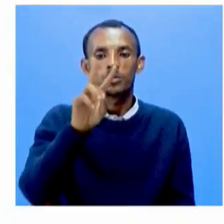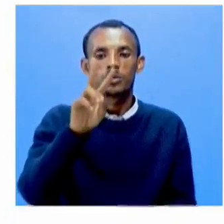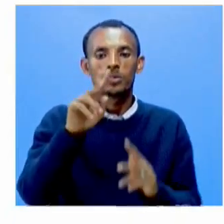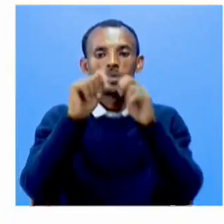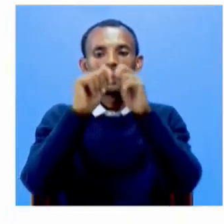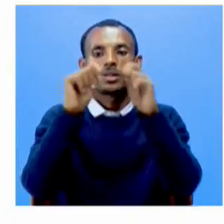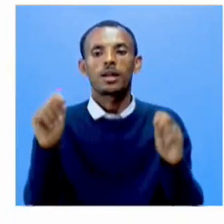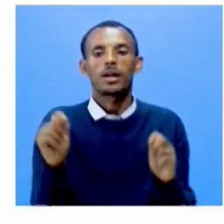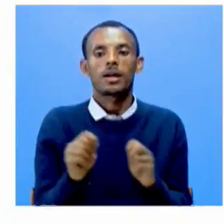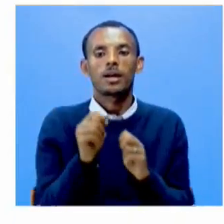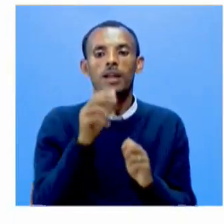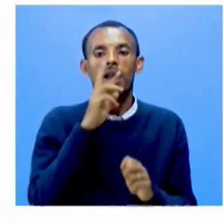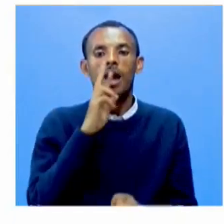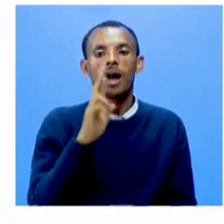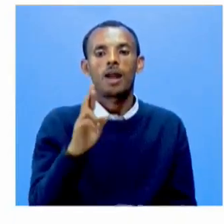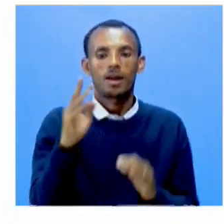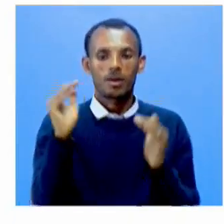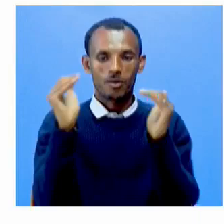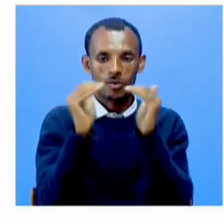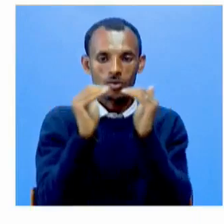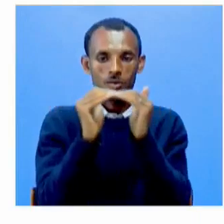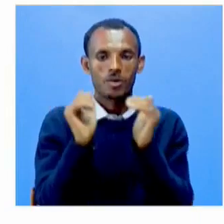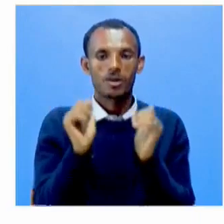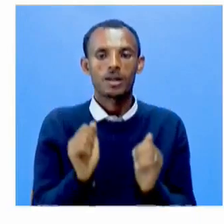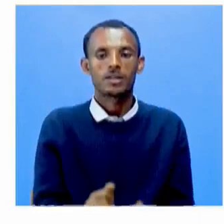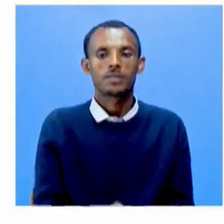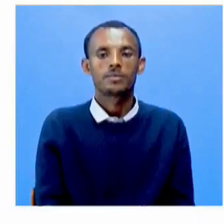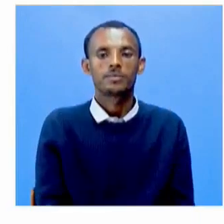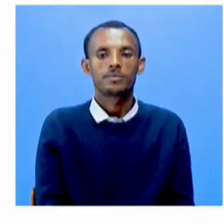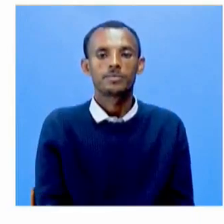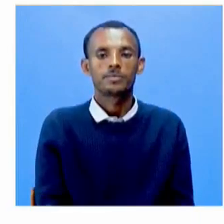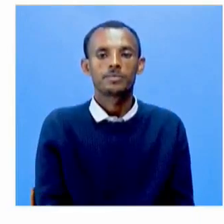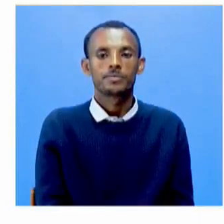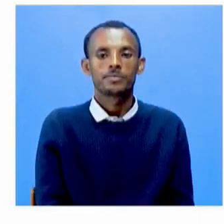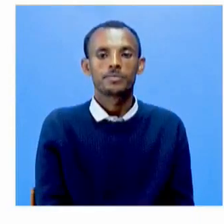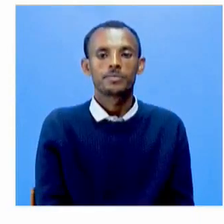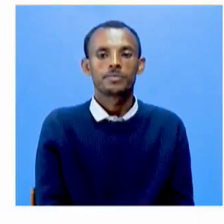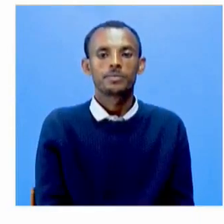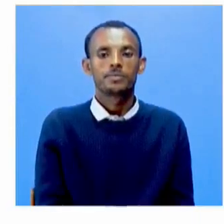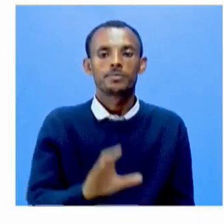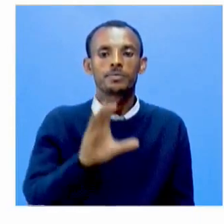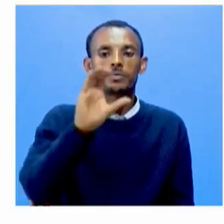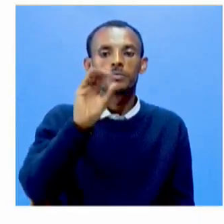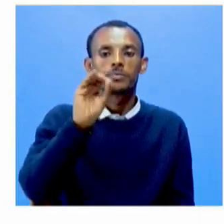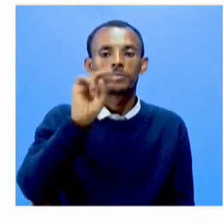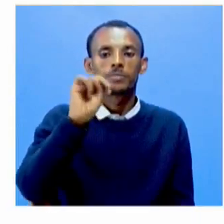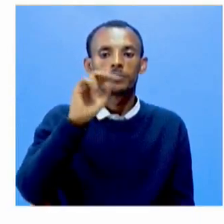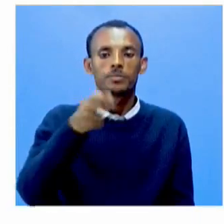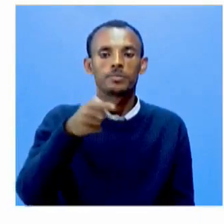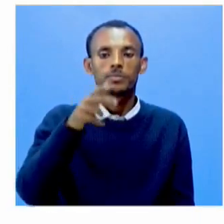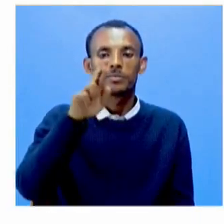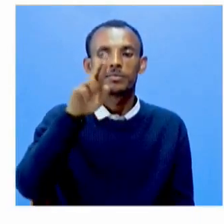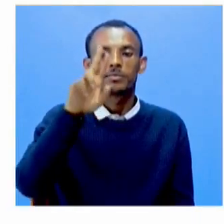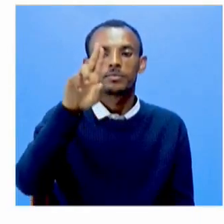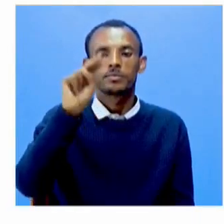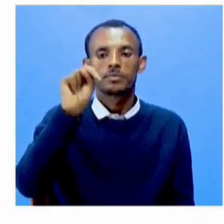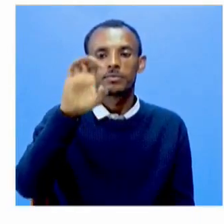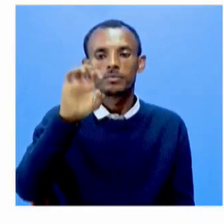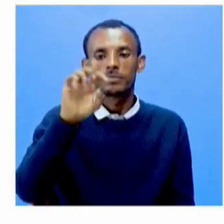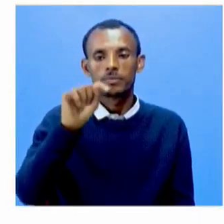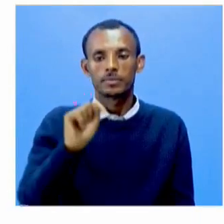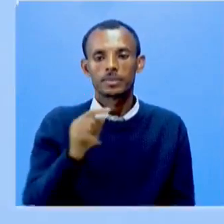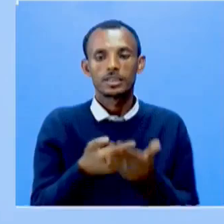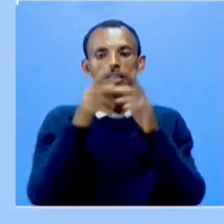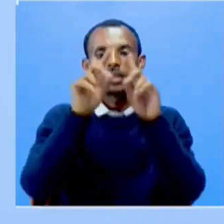are congruent. And this test